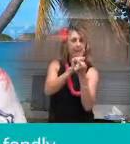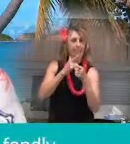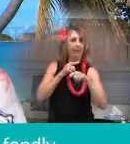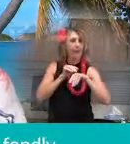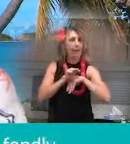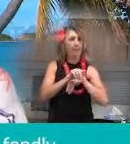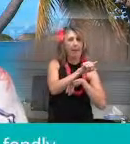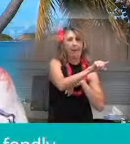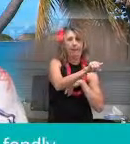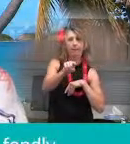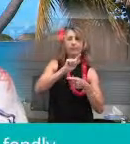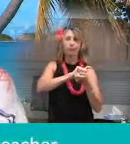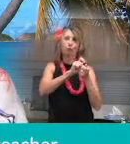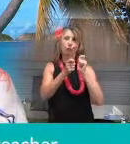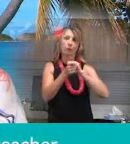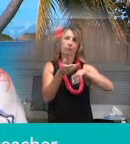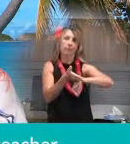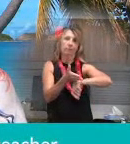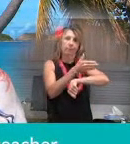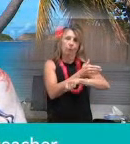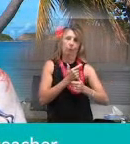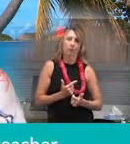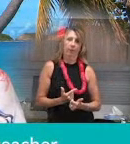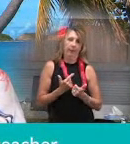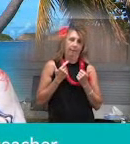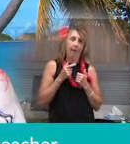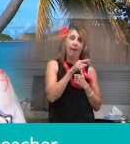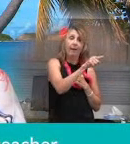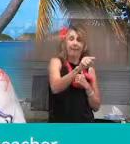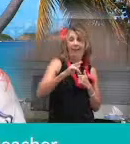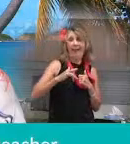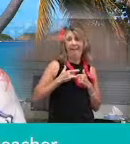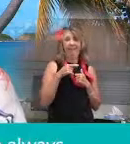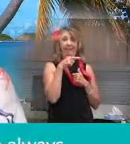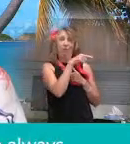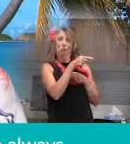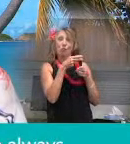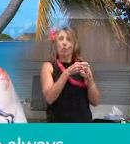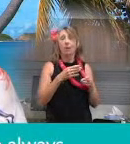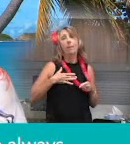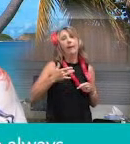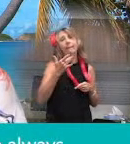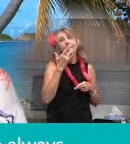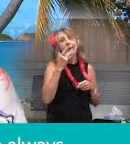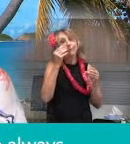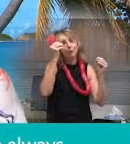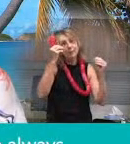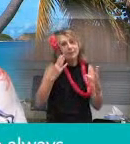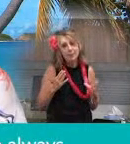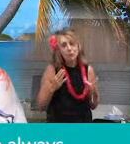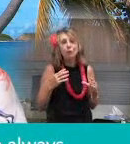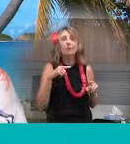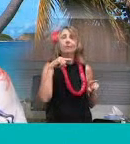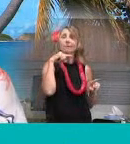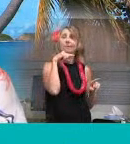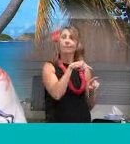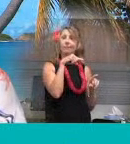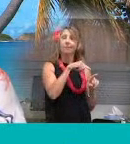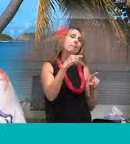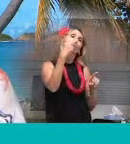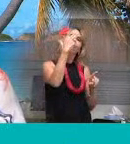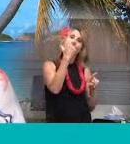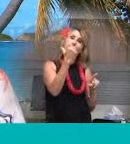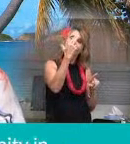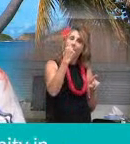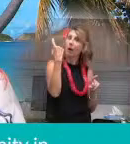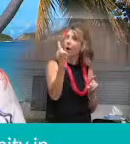lives of students who fondly remember her as their favorite teacher. Her sense of humor and ability to always see the